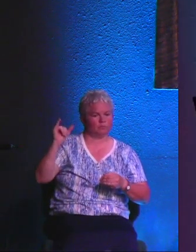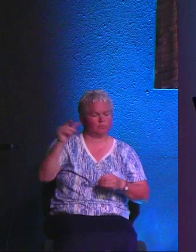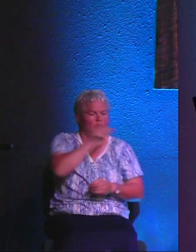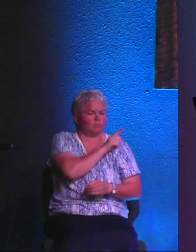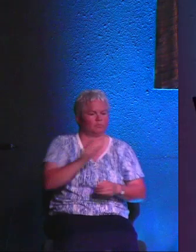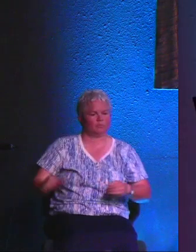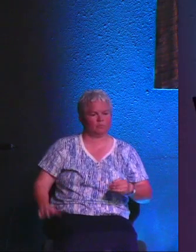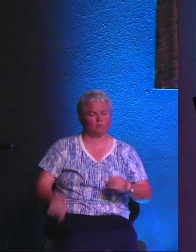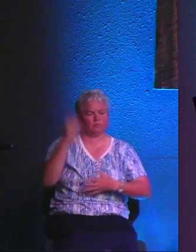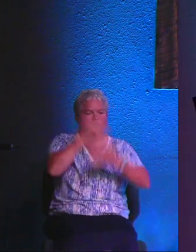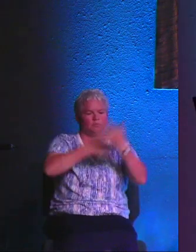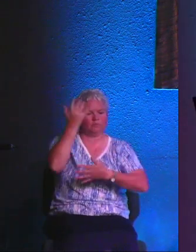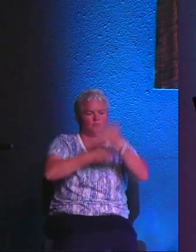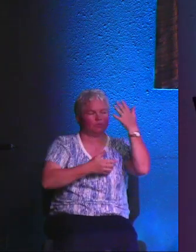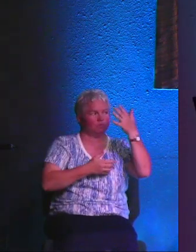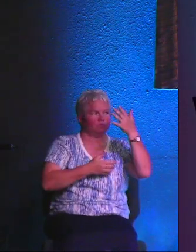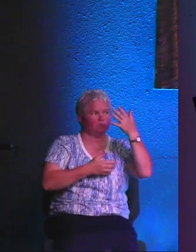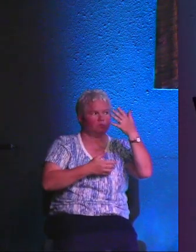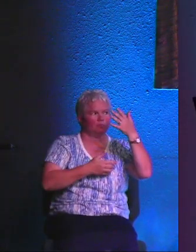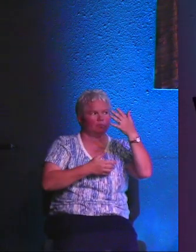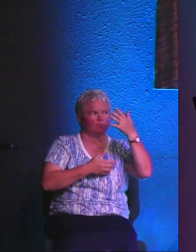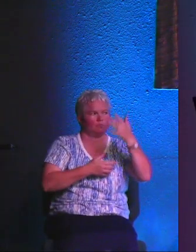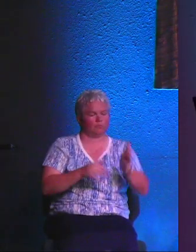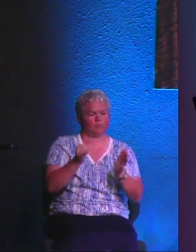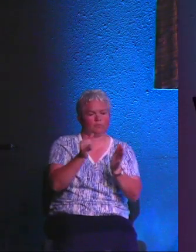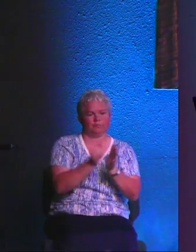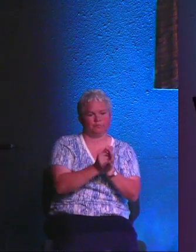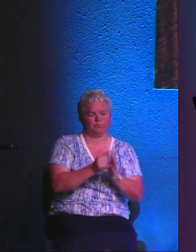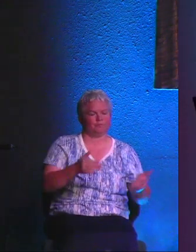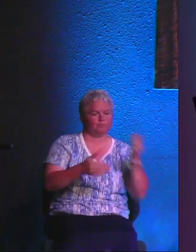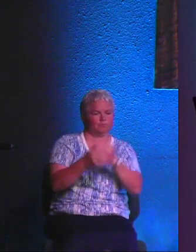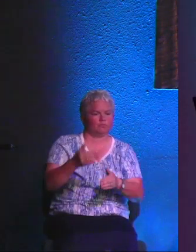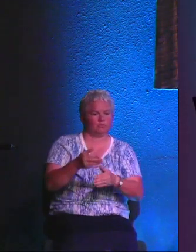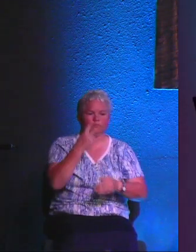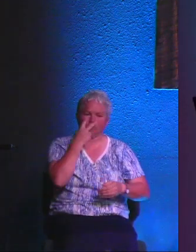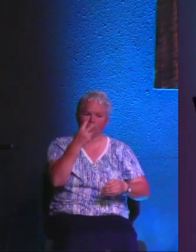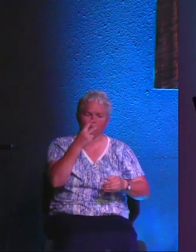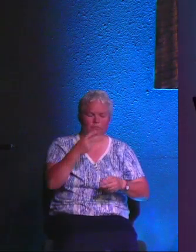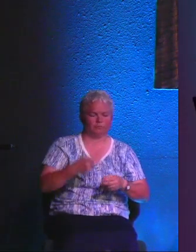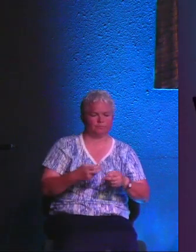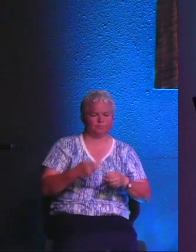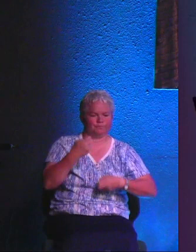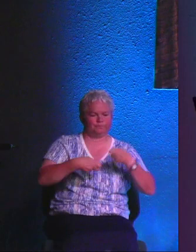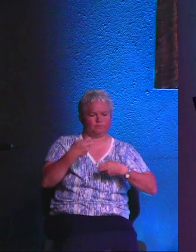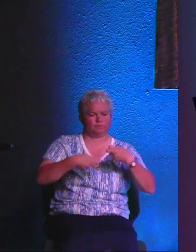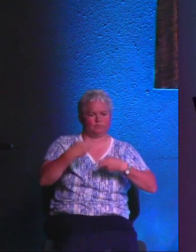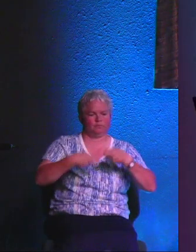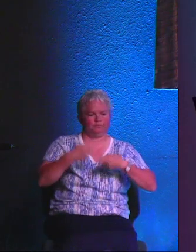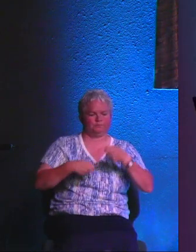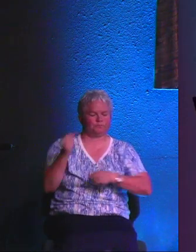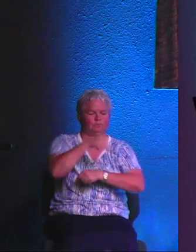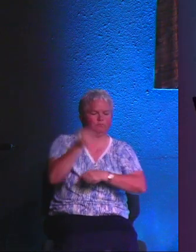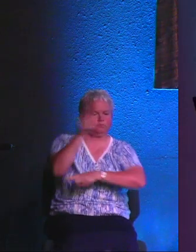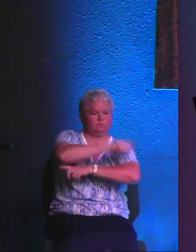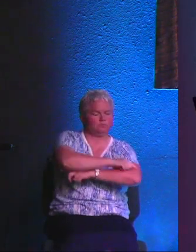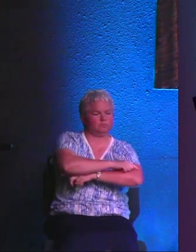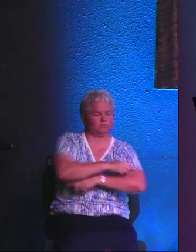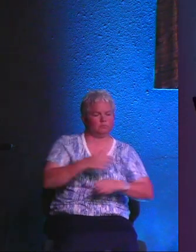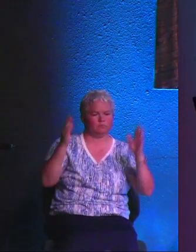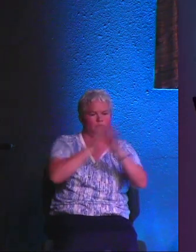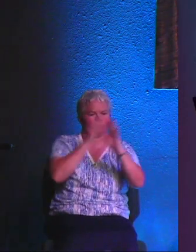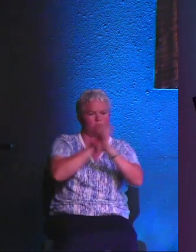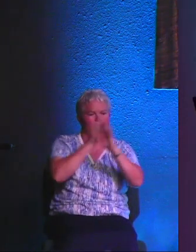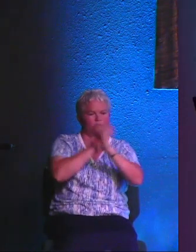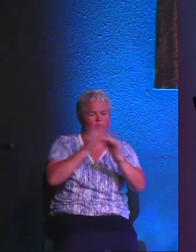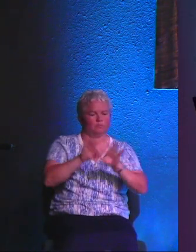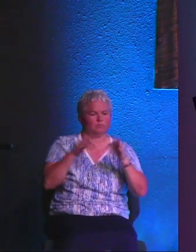The Lord had his hand on me through that, but even that wouldn't be enough to make me see that I had a problem. Every day, I was fighting